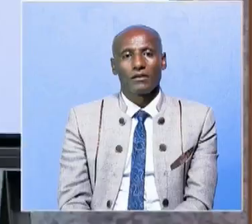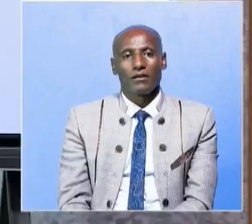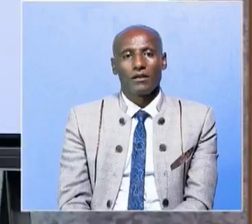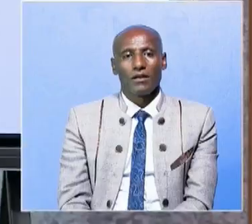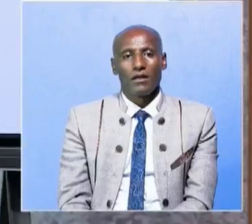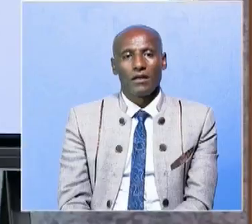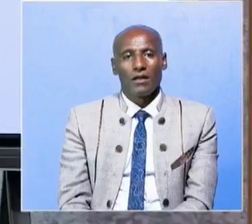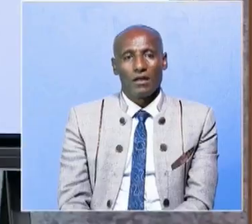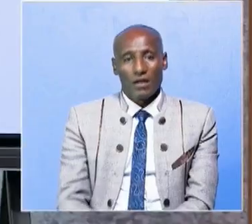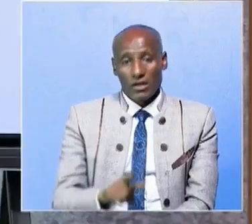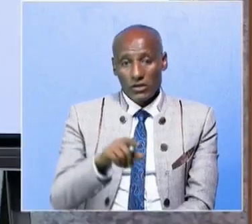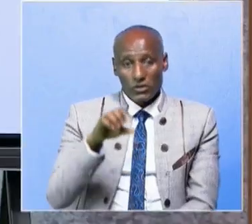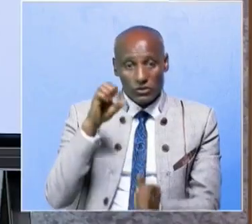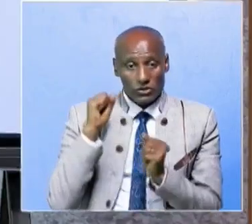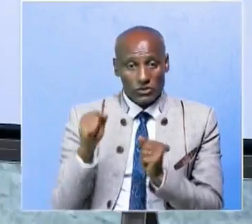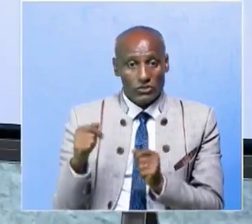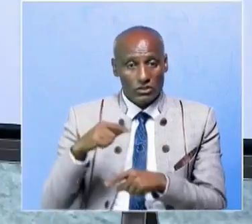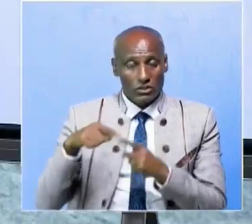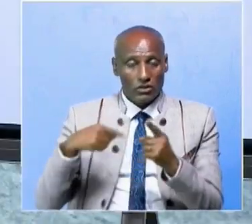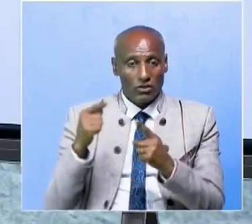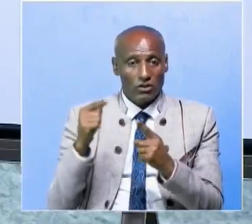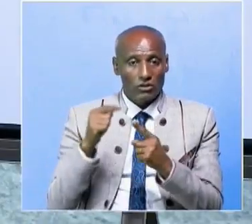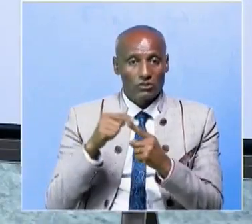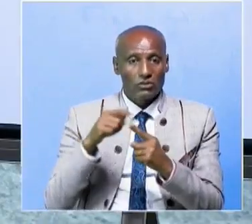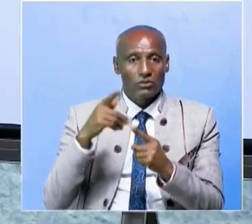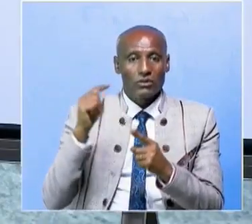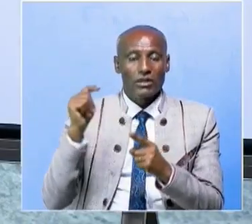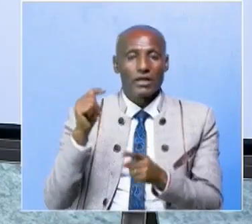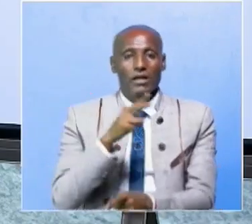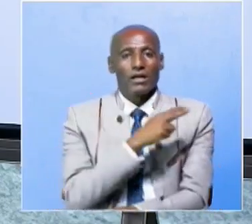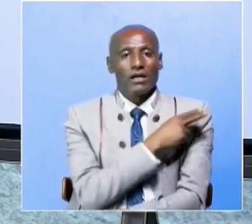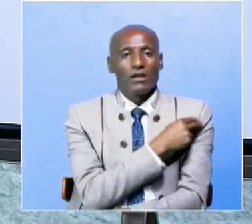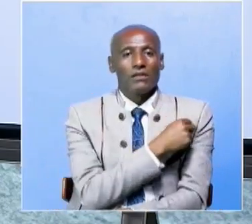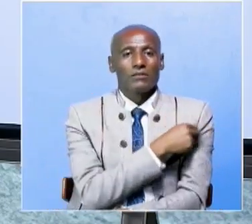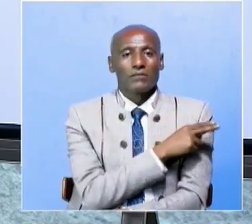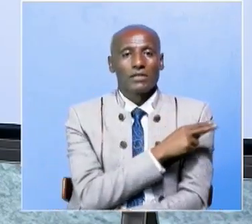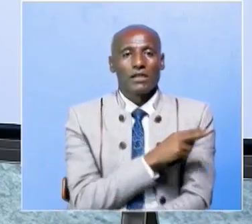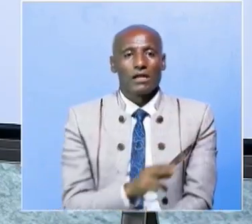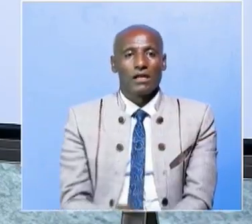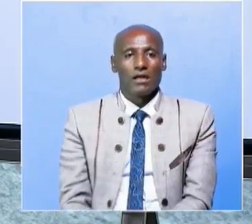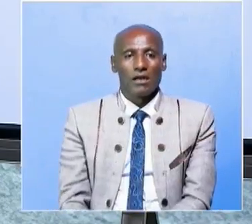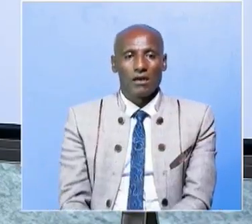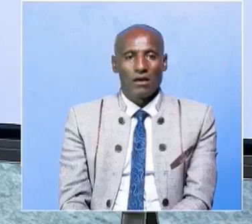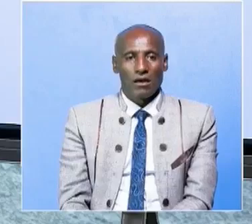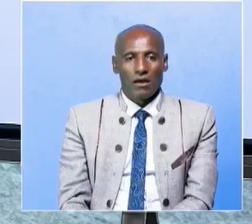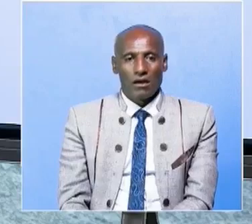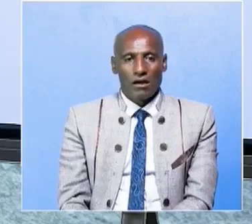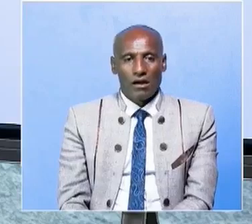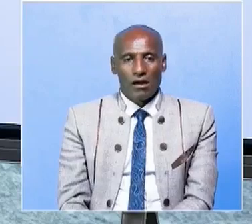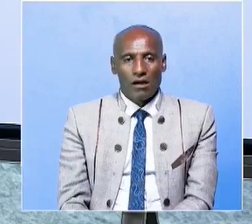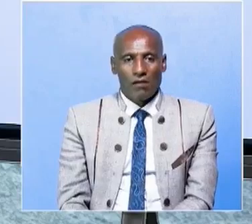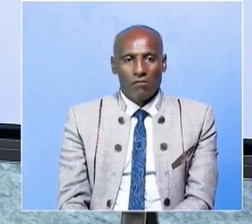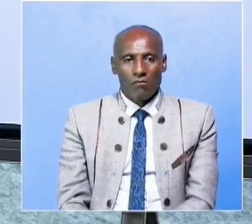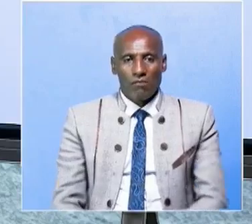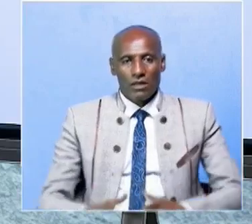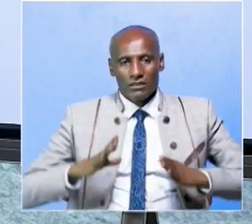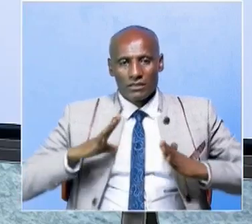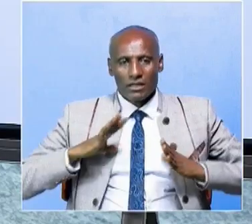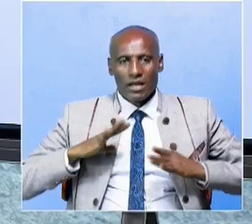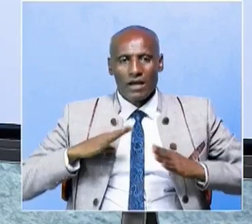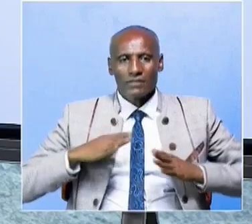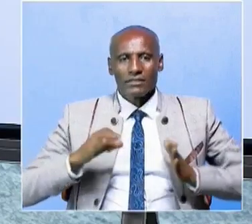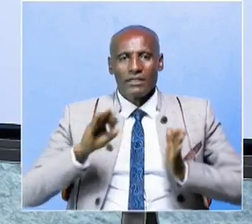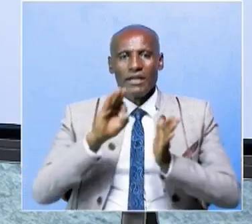You should go to the hospital. You're giving your opinion, but it's somehow relaxed and